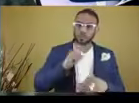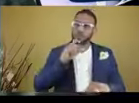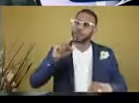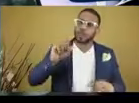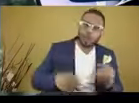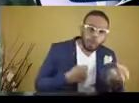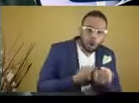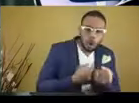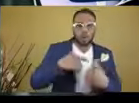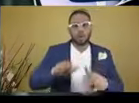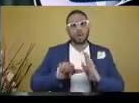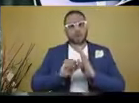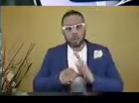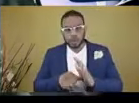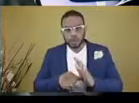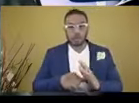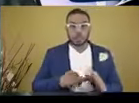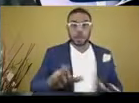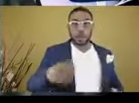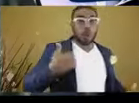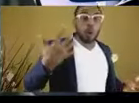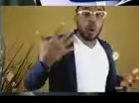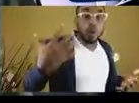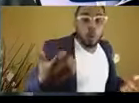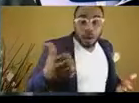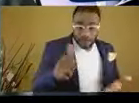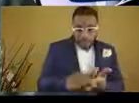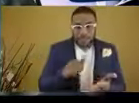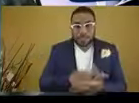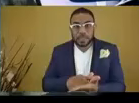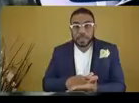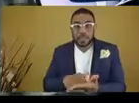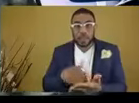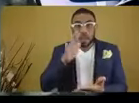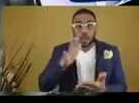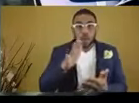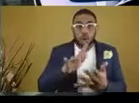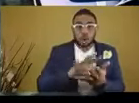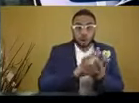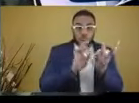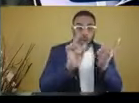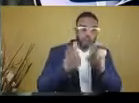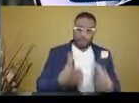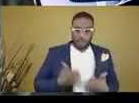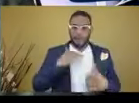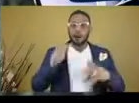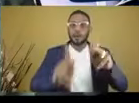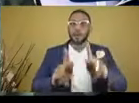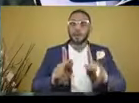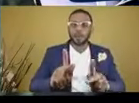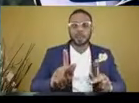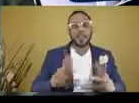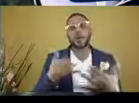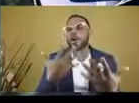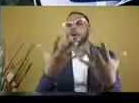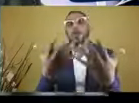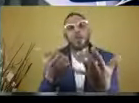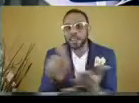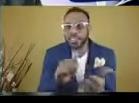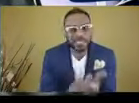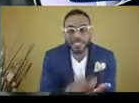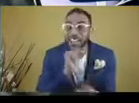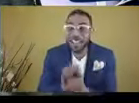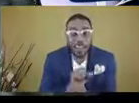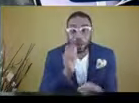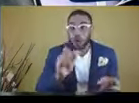what we are pushing, is that we want an agenda that is going to materially change the lives of our people. That we want an agenda that literally is